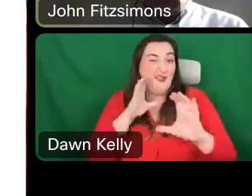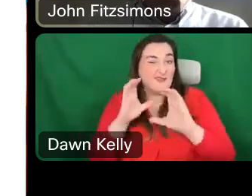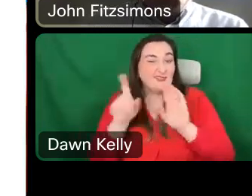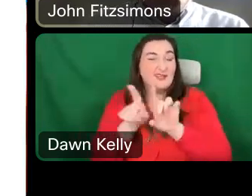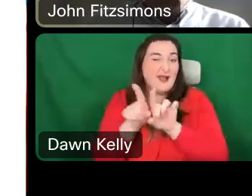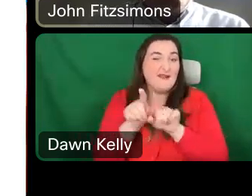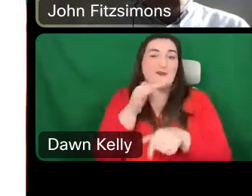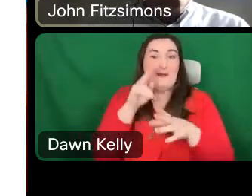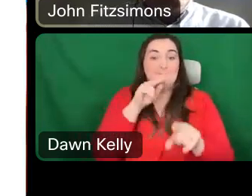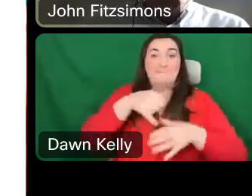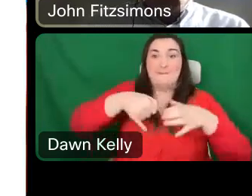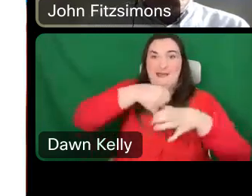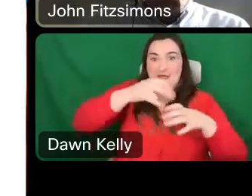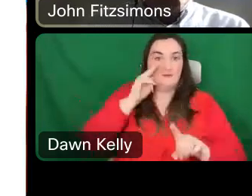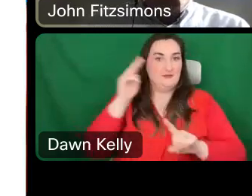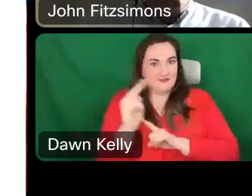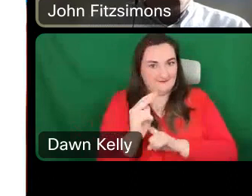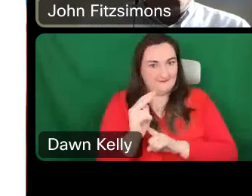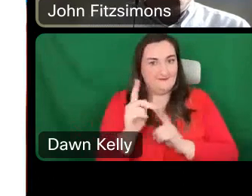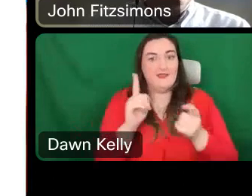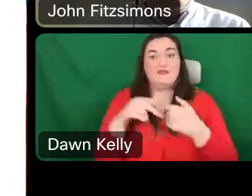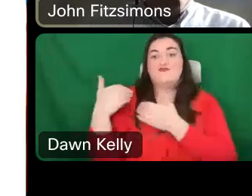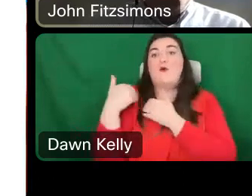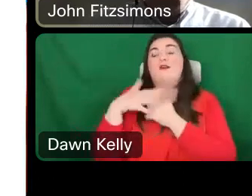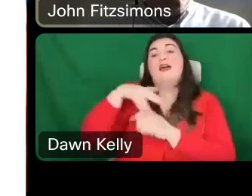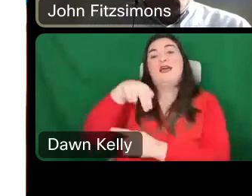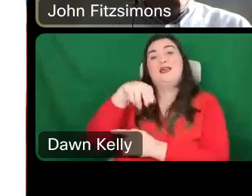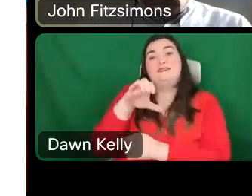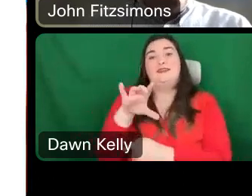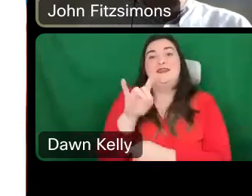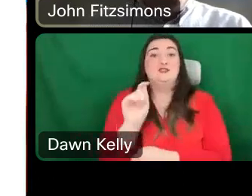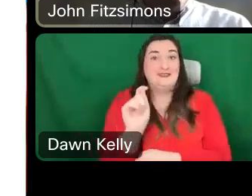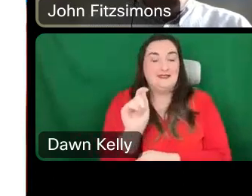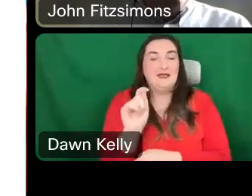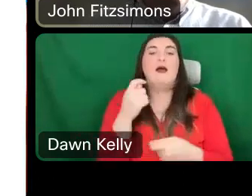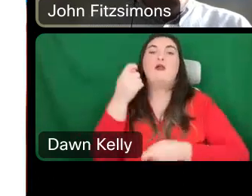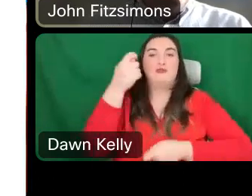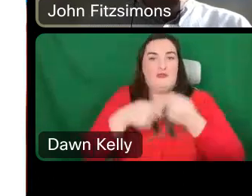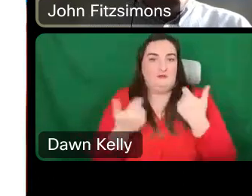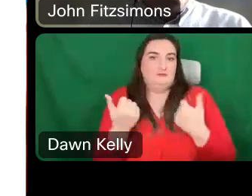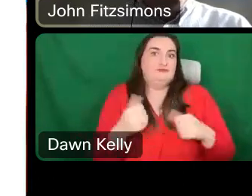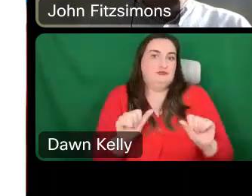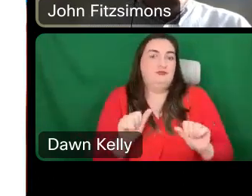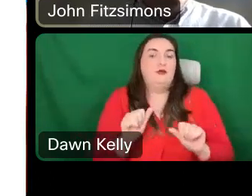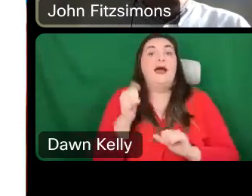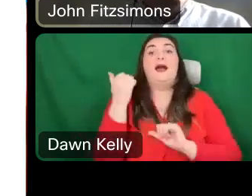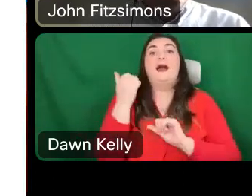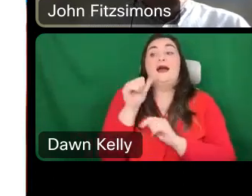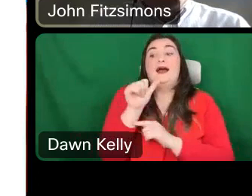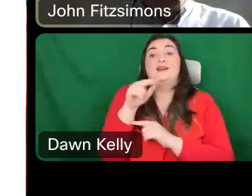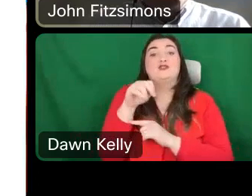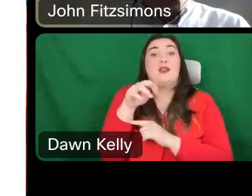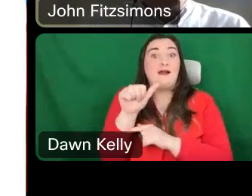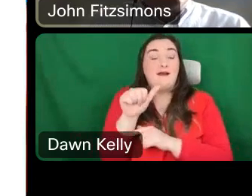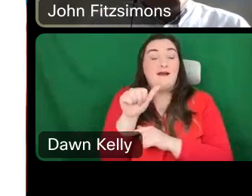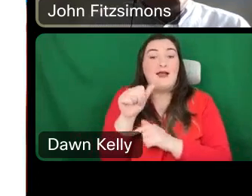medical point of view as well, the role of the NCHD and doctors in general. And then finally, Angela and Lorraine are going